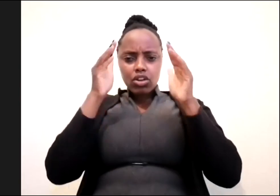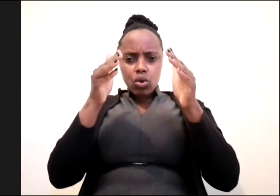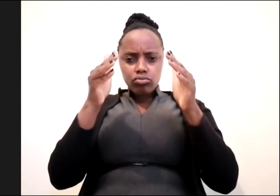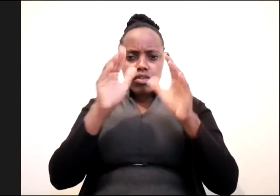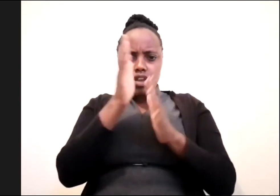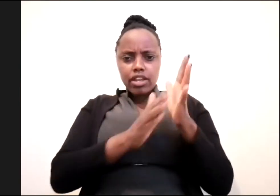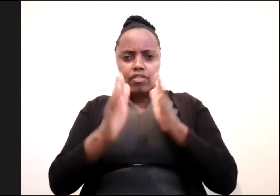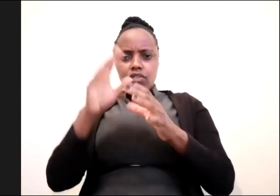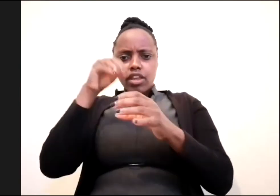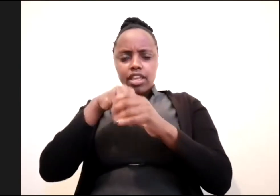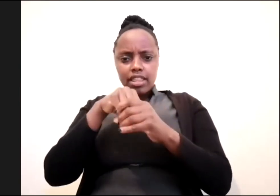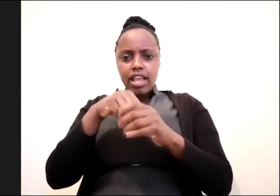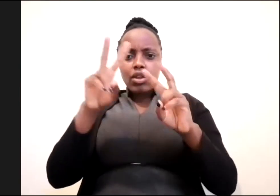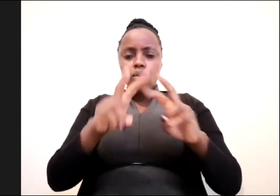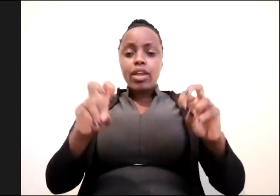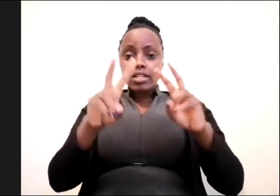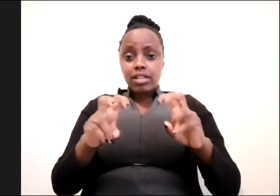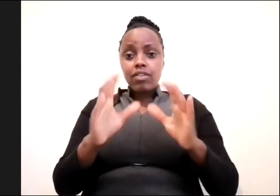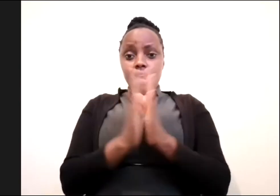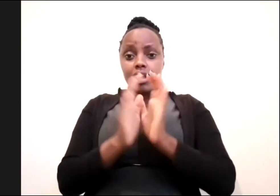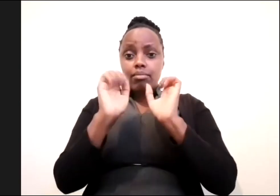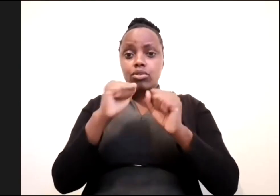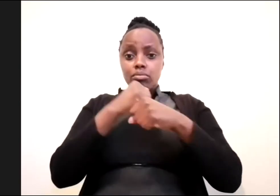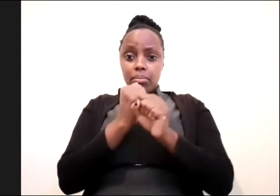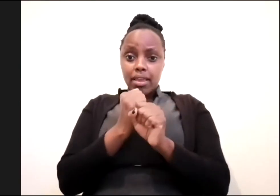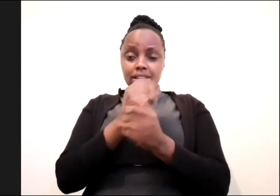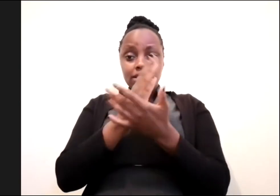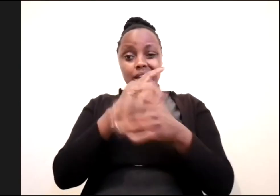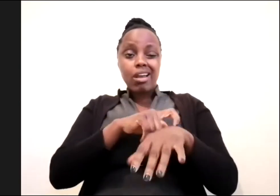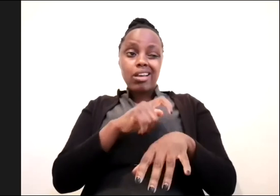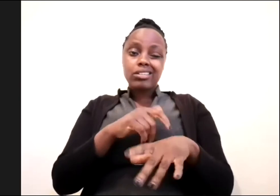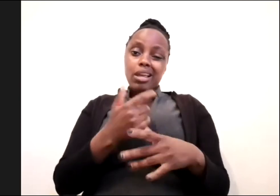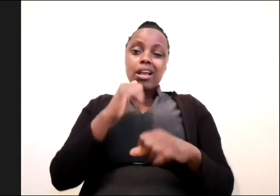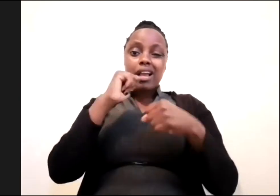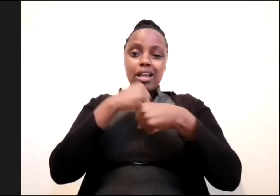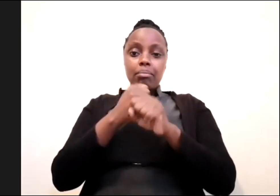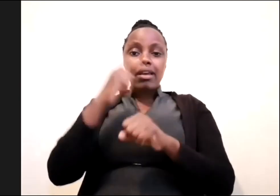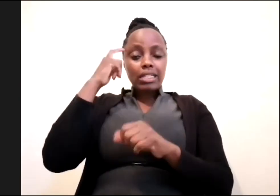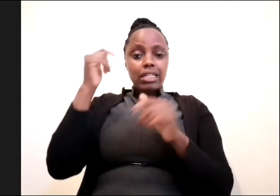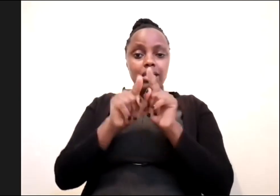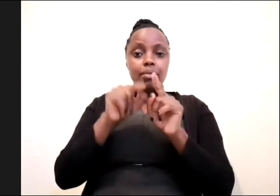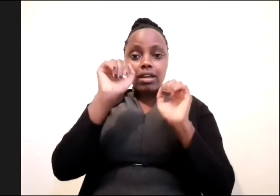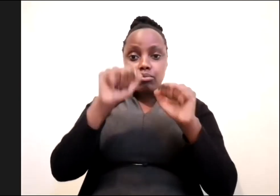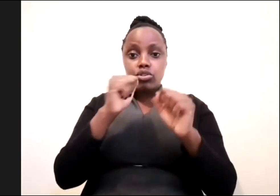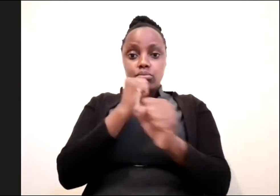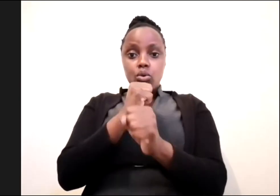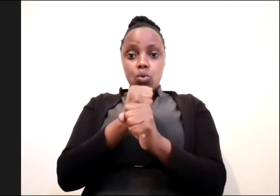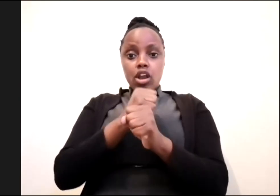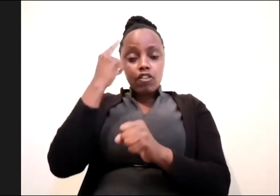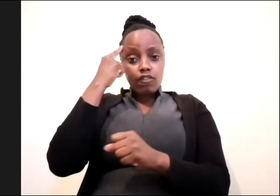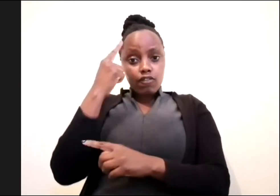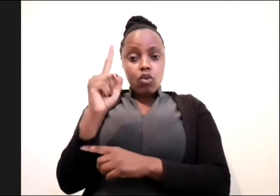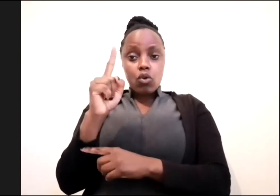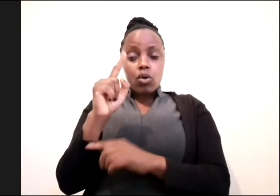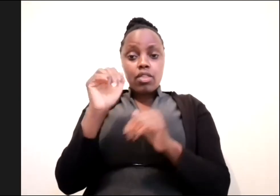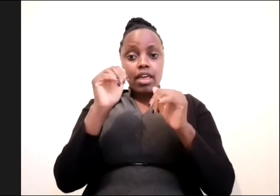internal inspections, and it can make sometimes sense to that these inspectors can work for different groups. So